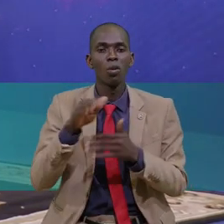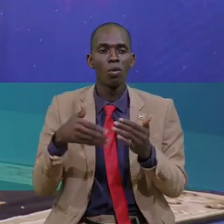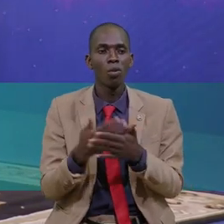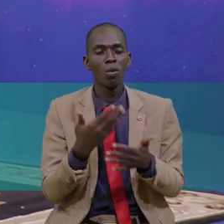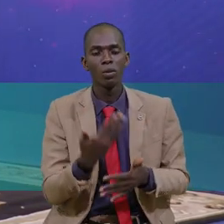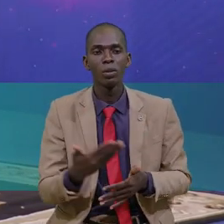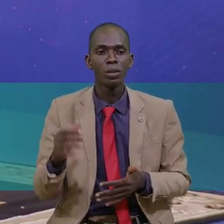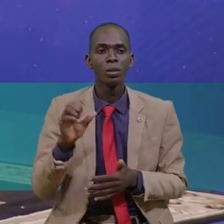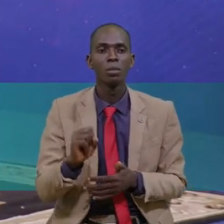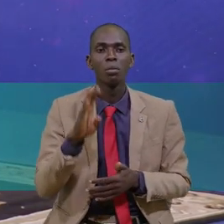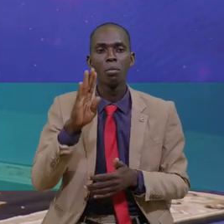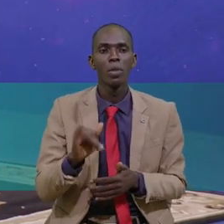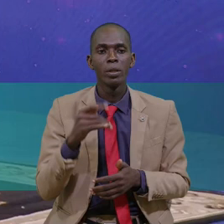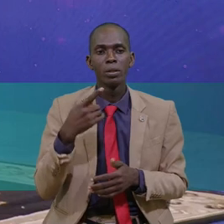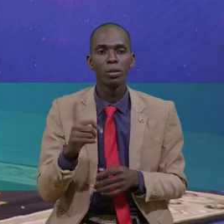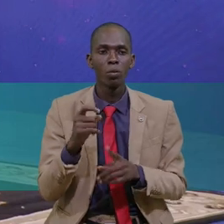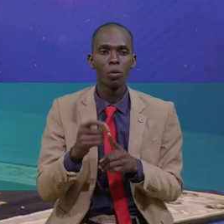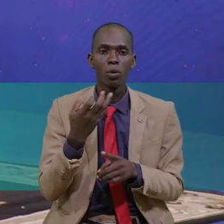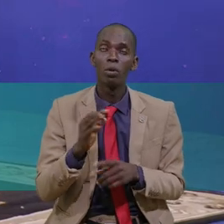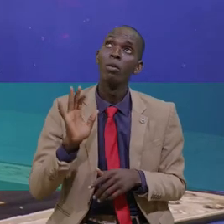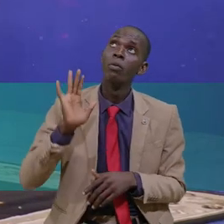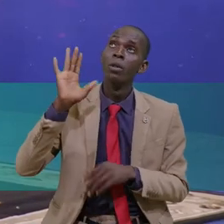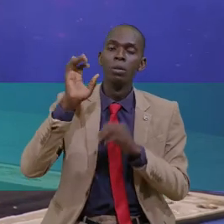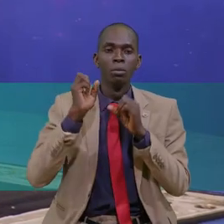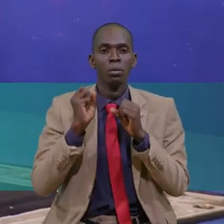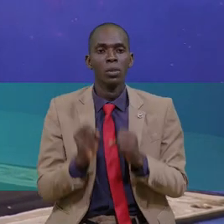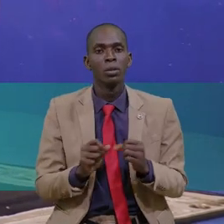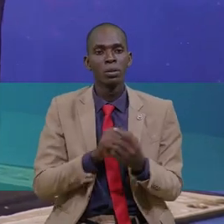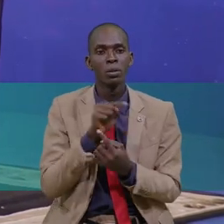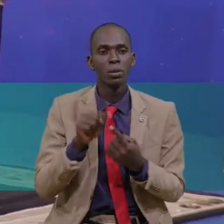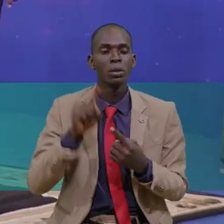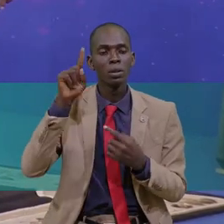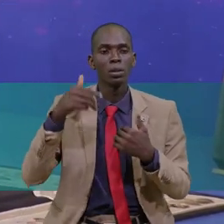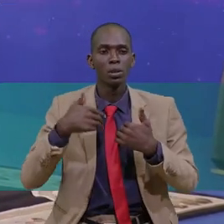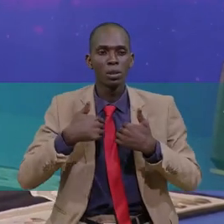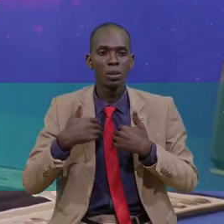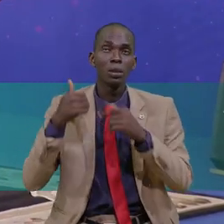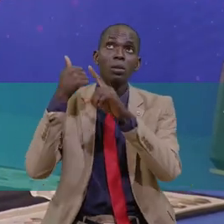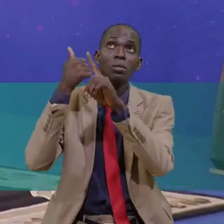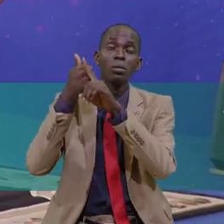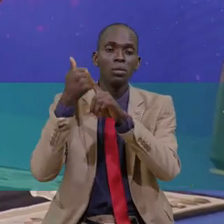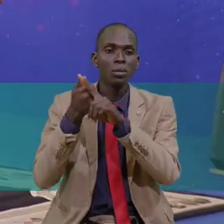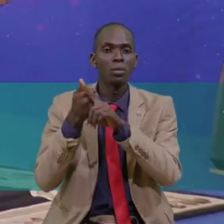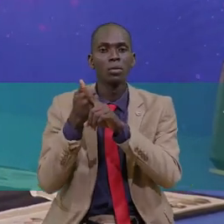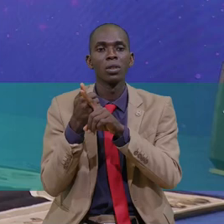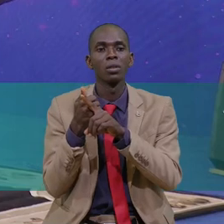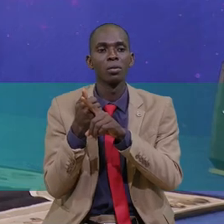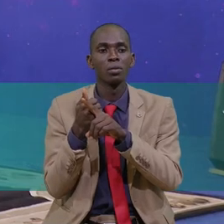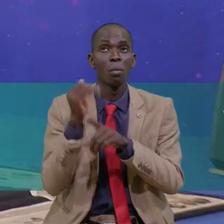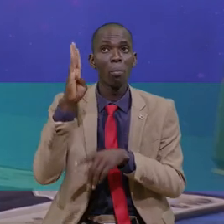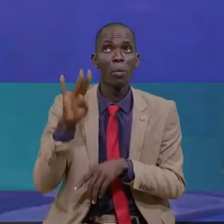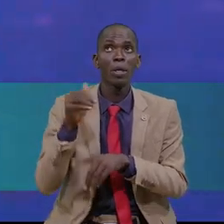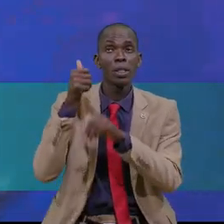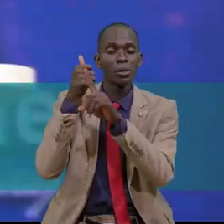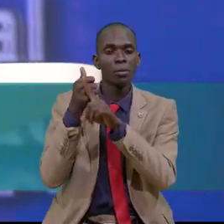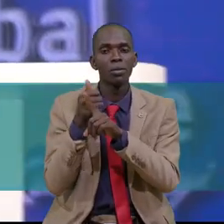the word of his power, when he had by himself. If